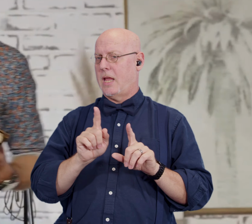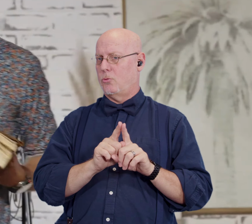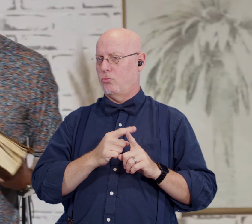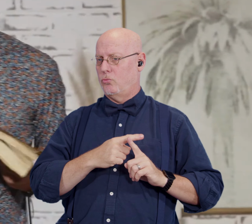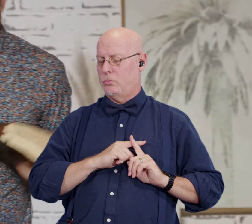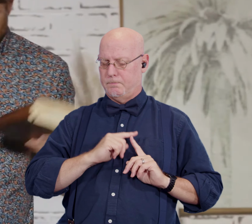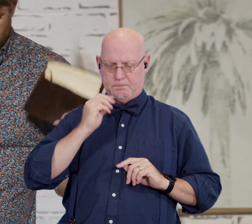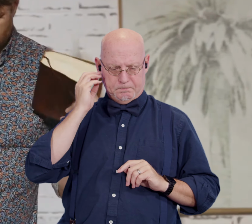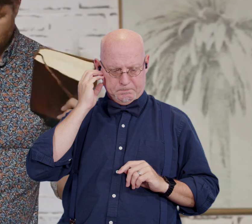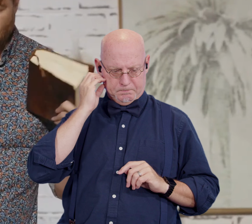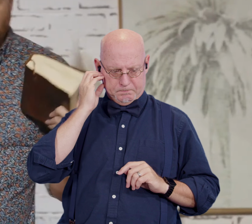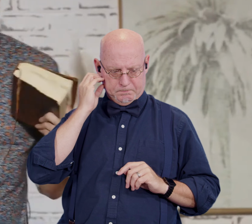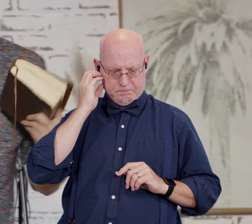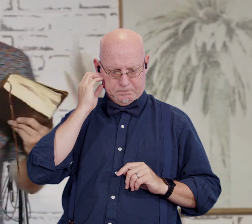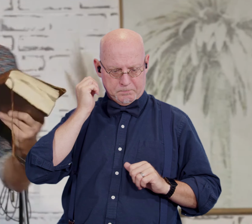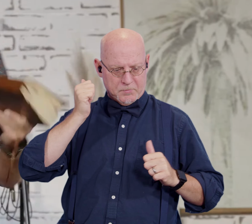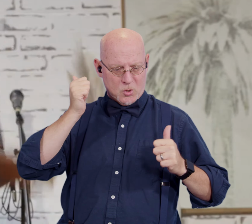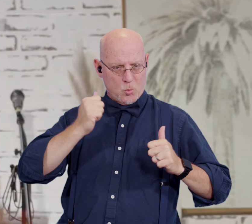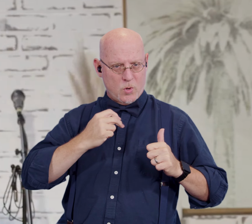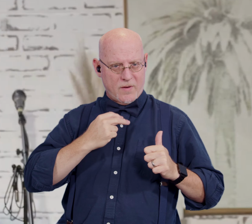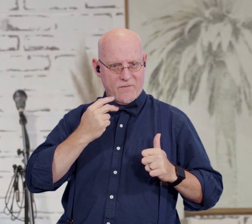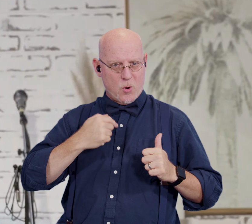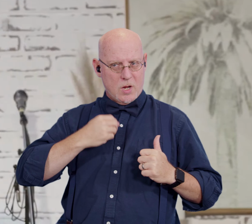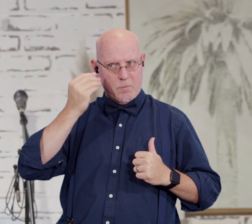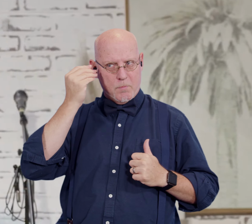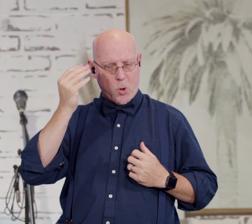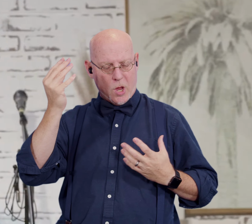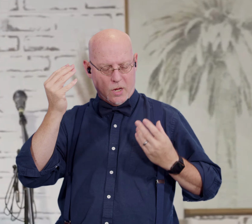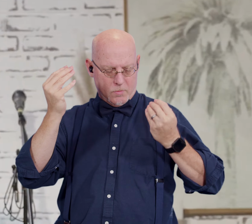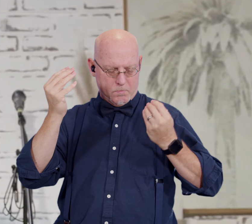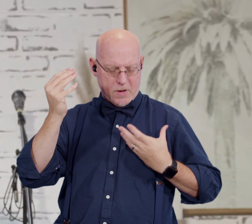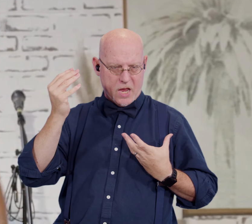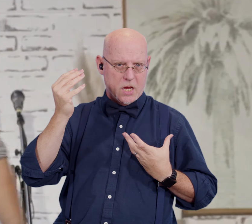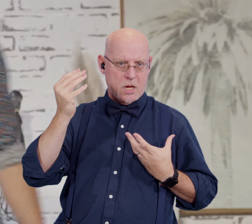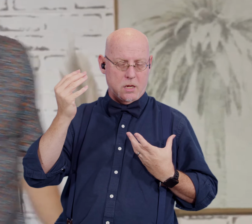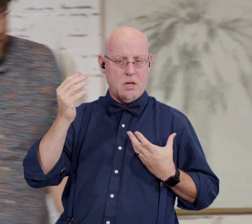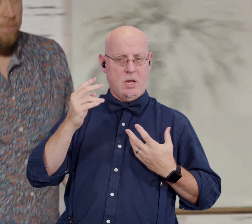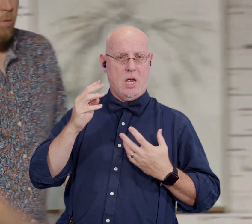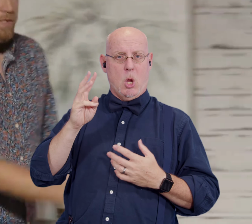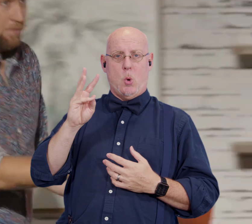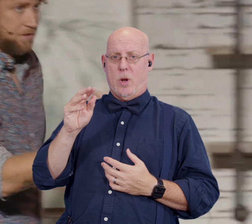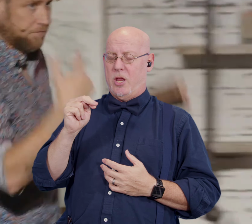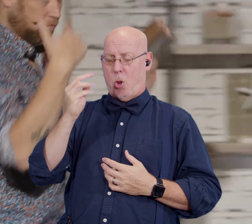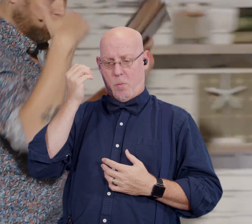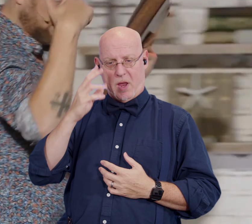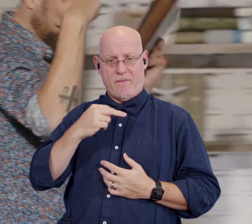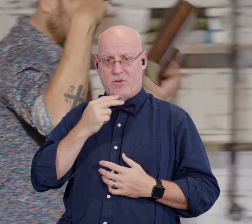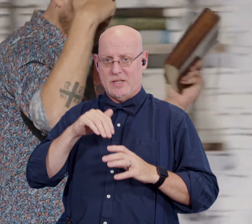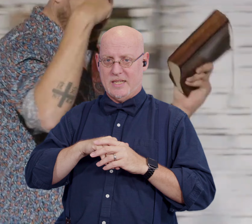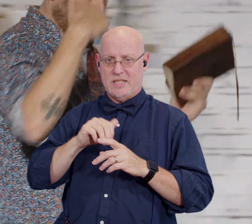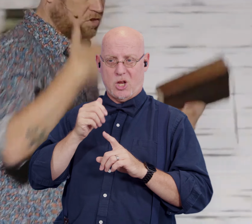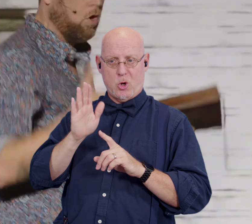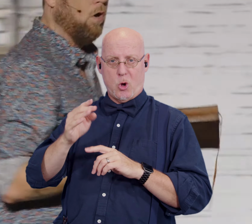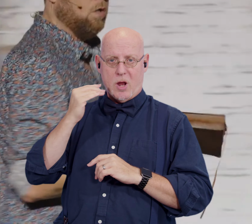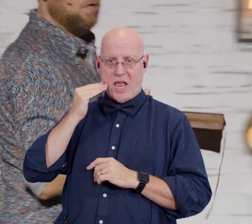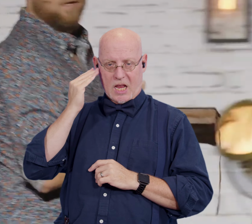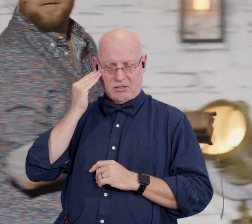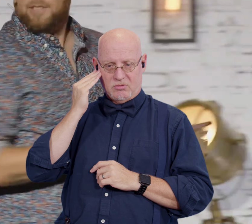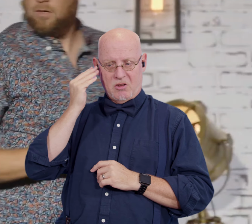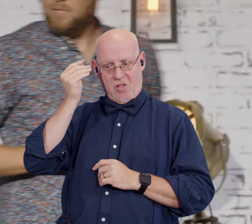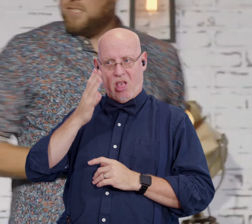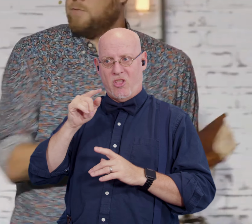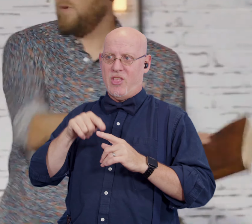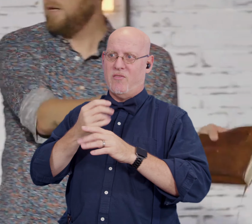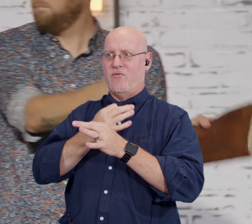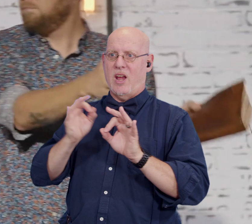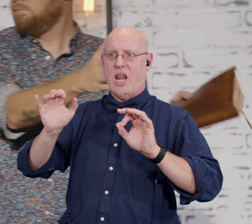followers, what voice am I obeying? Like Winnie was obeying a voice. It was this voice inside of her little skull